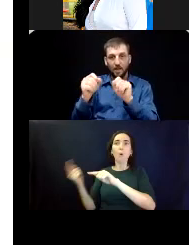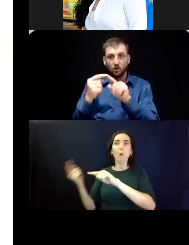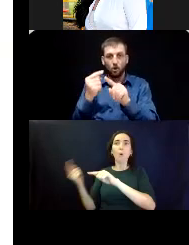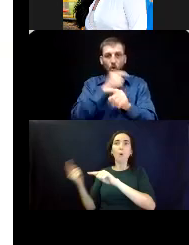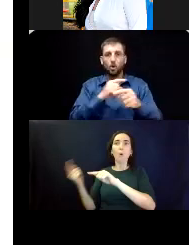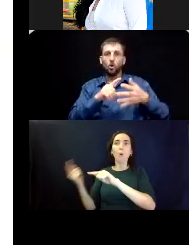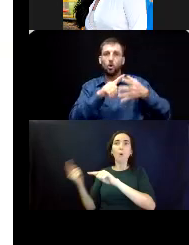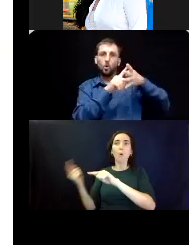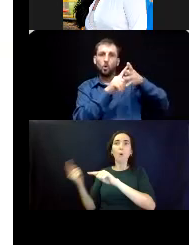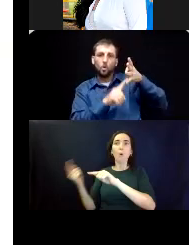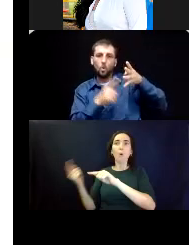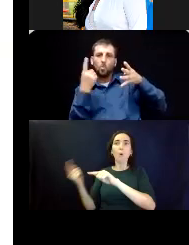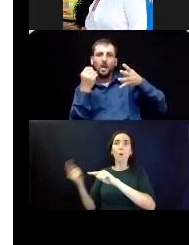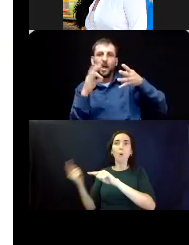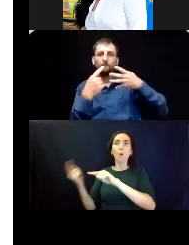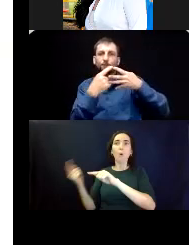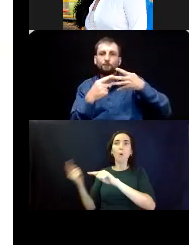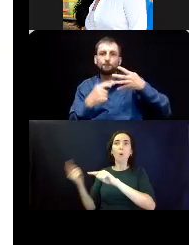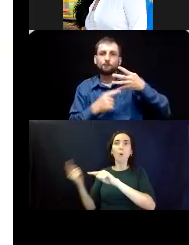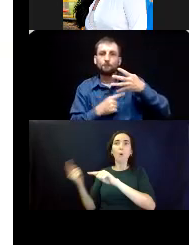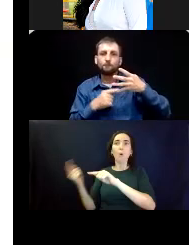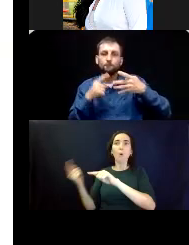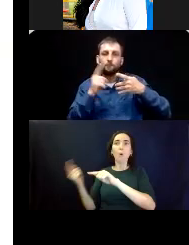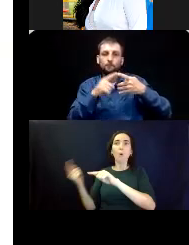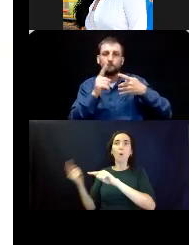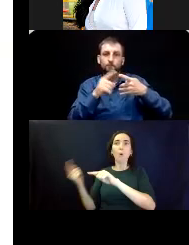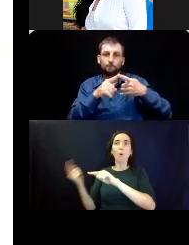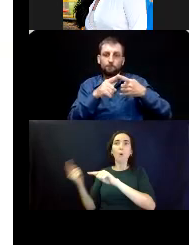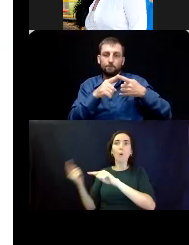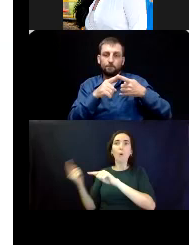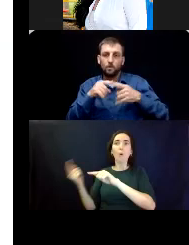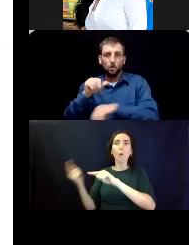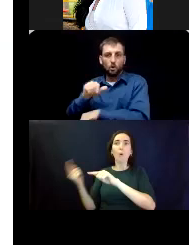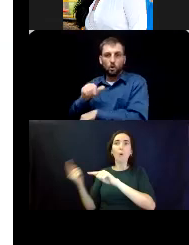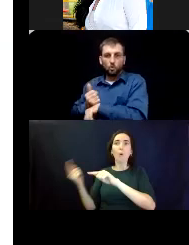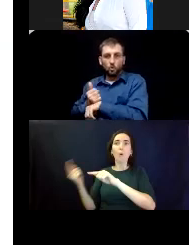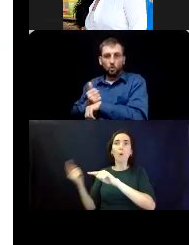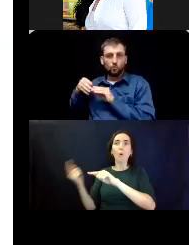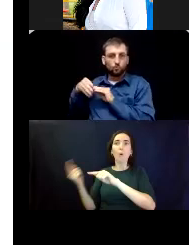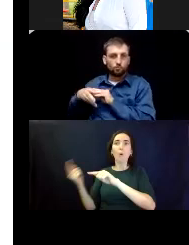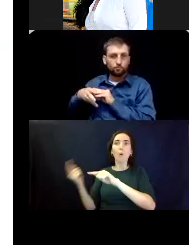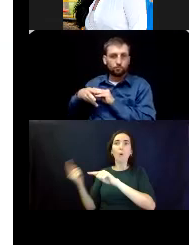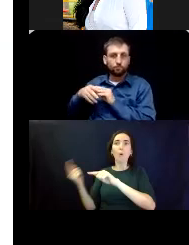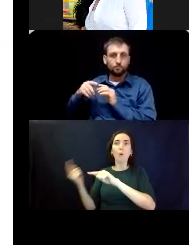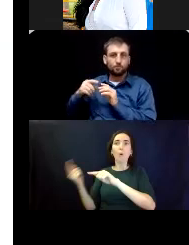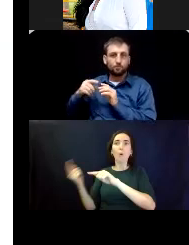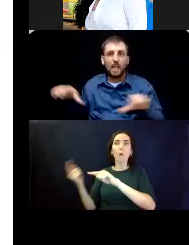factors. One, grassroots activism. In Louisiana, I think we can check this one off the list. We have an